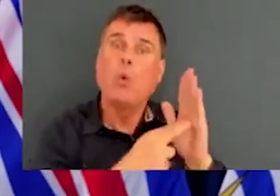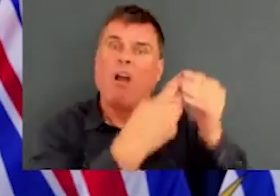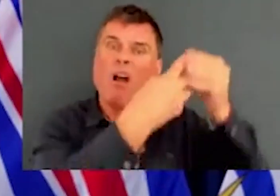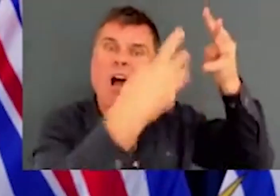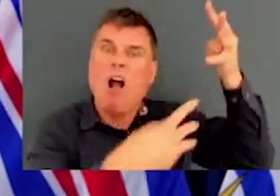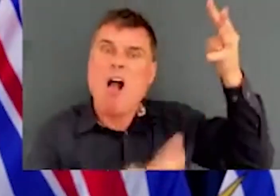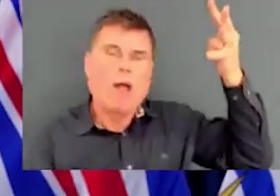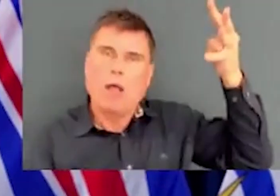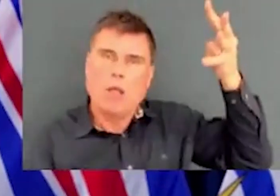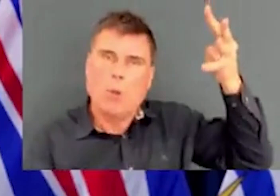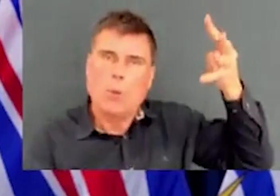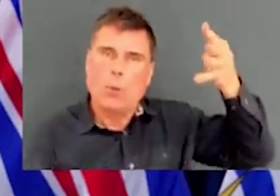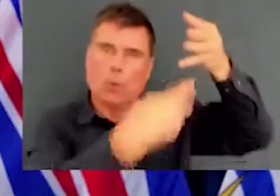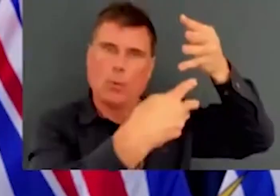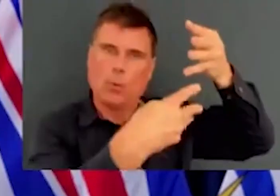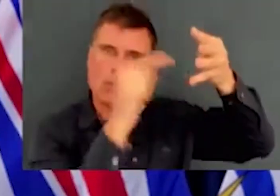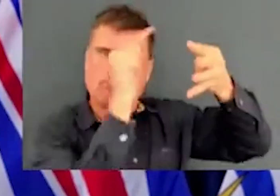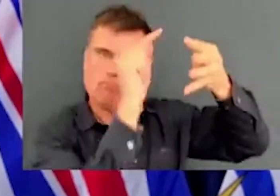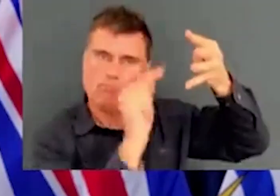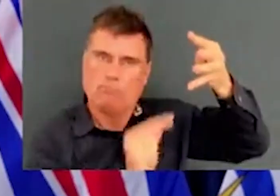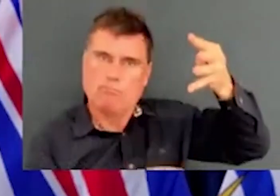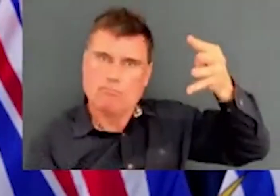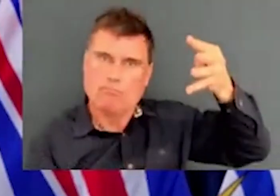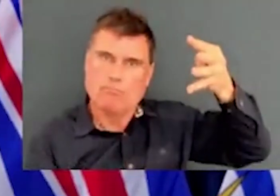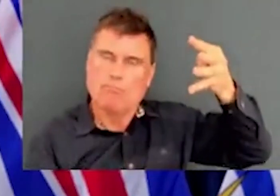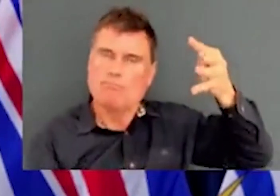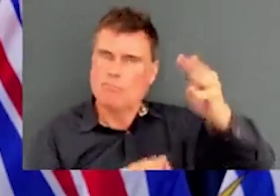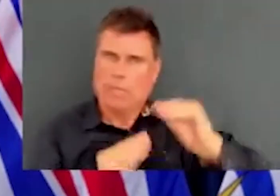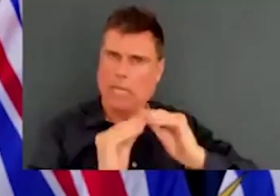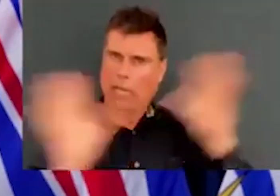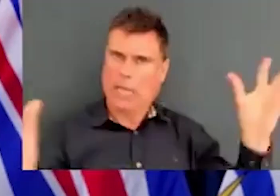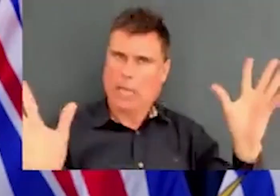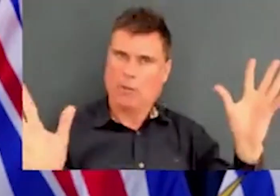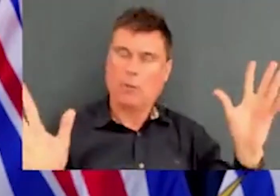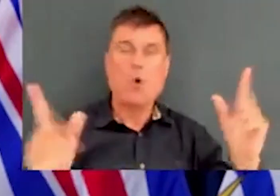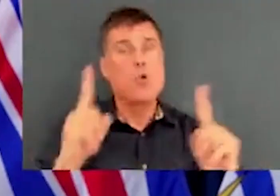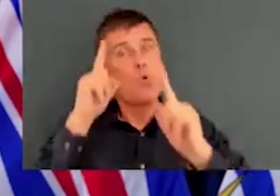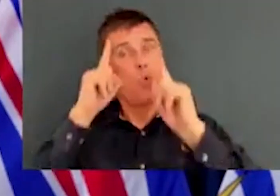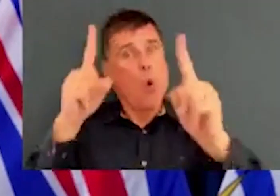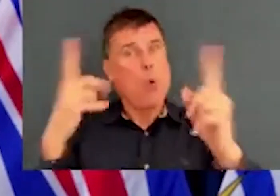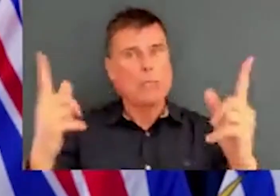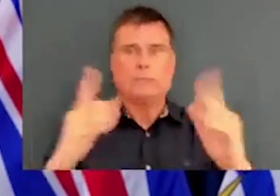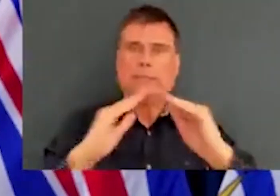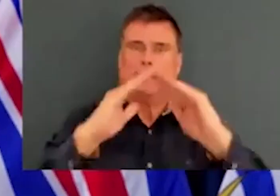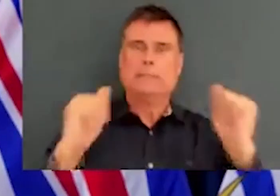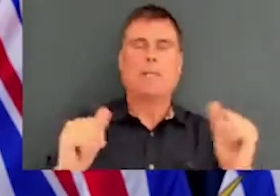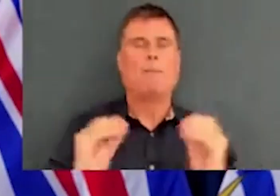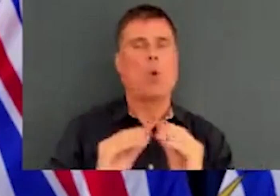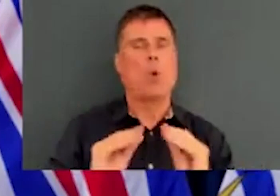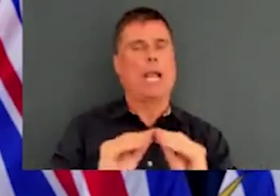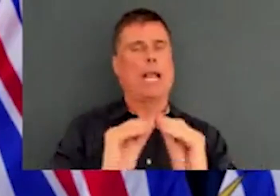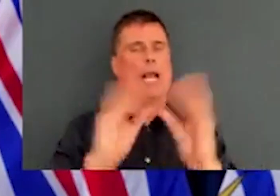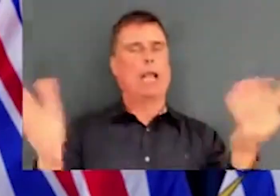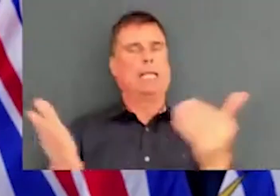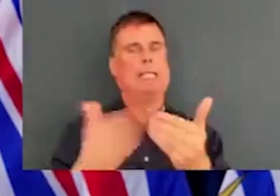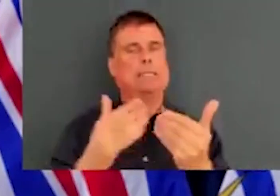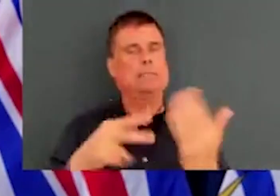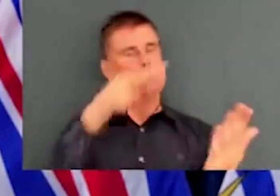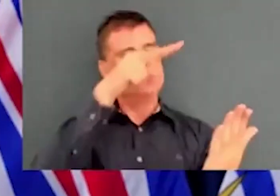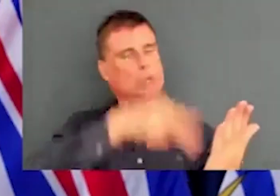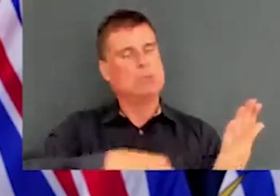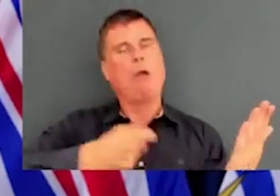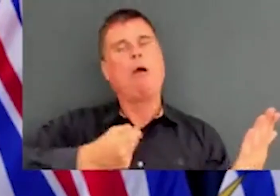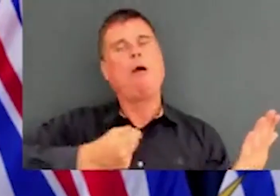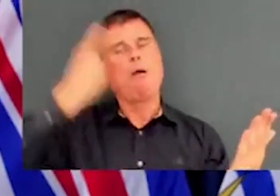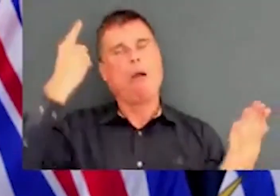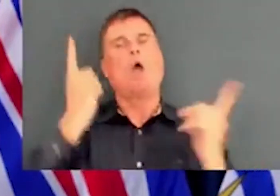system much more accessible, much more understandable, and I think we all benefit both